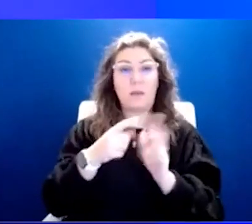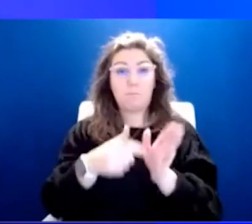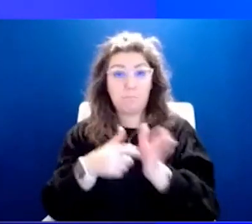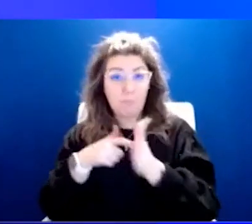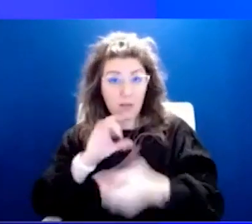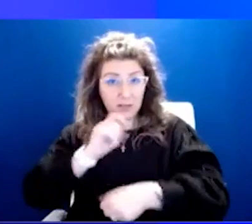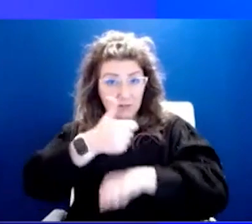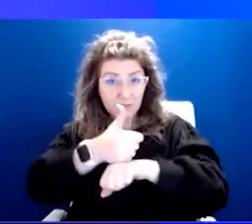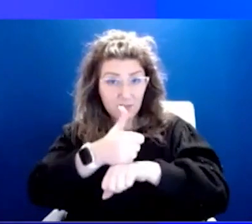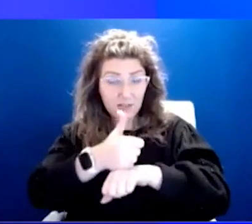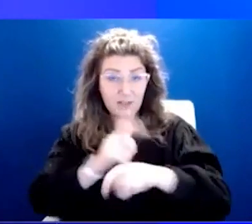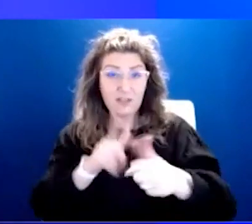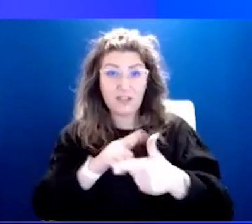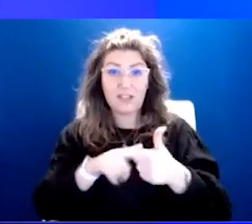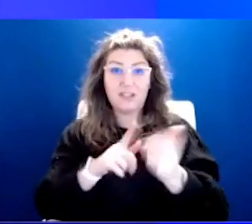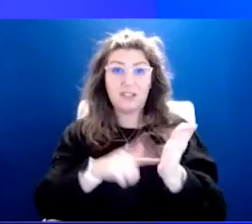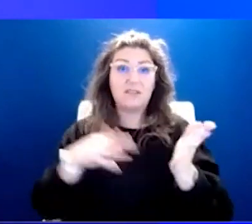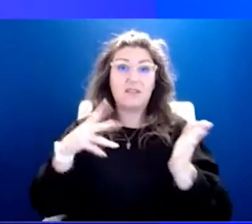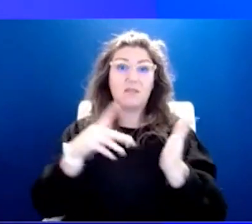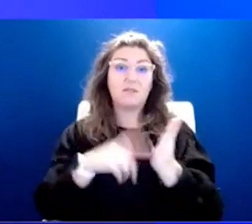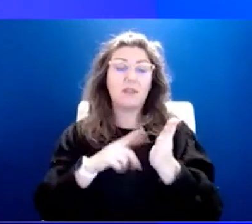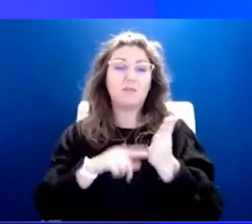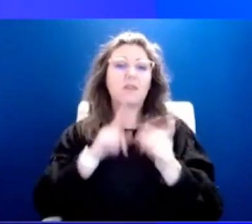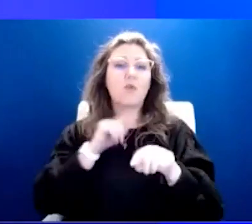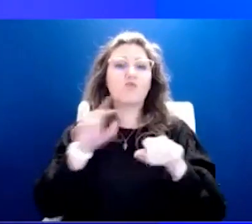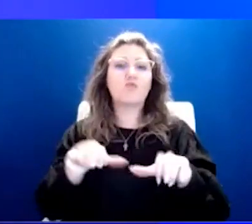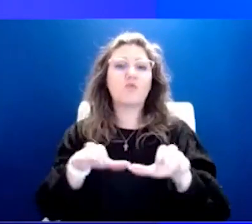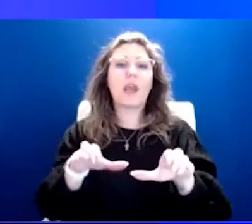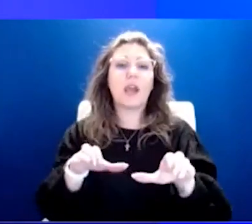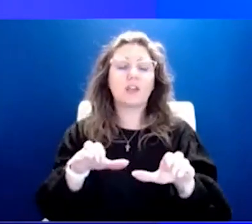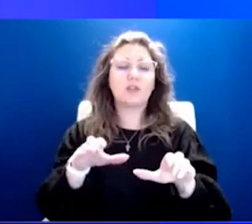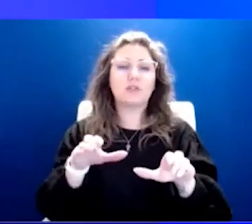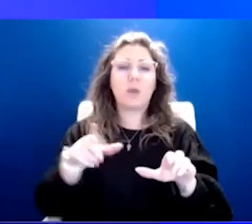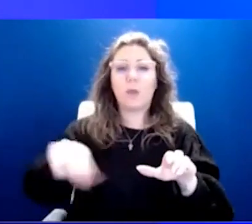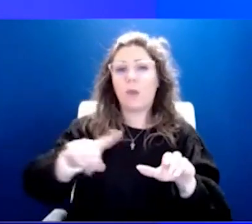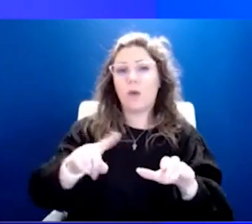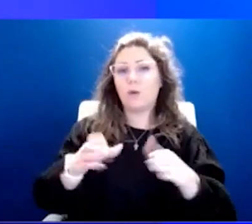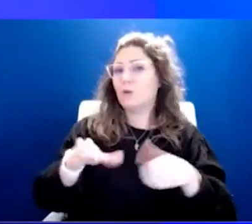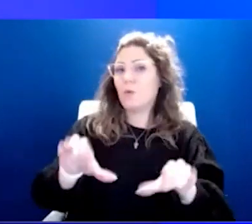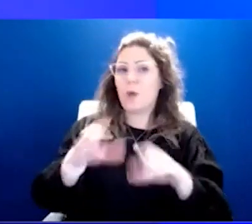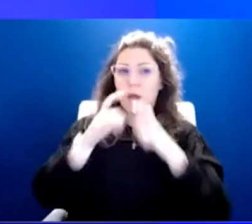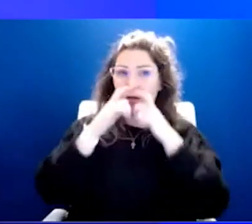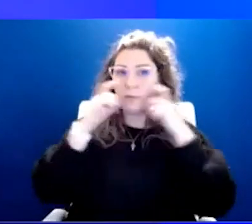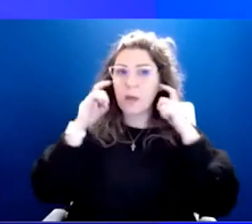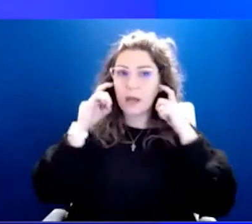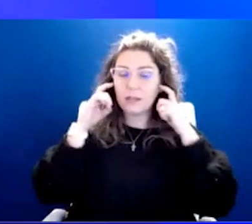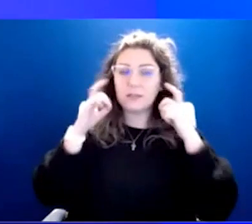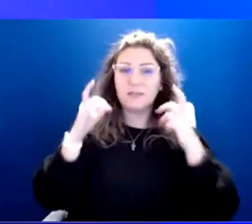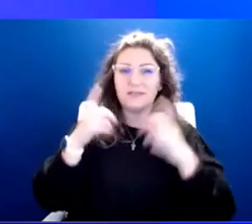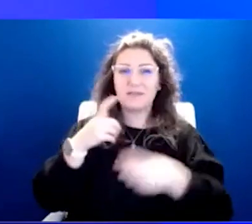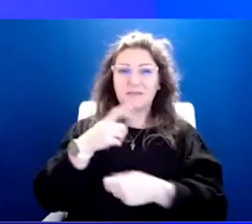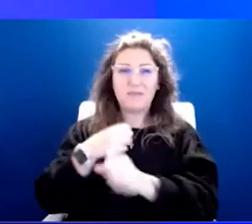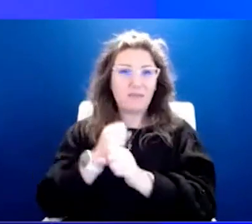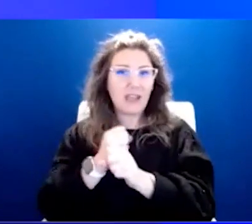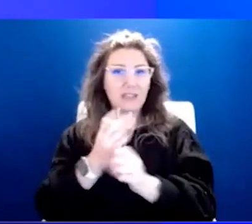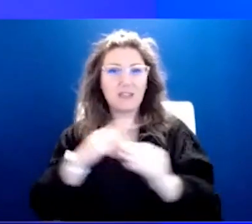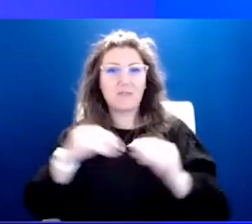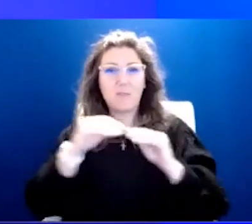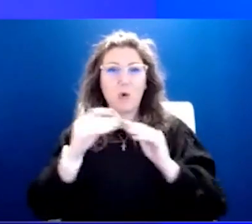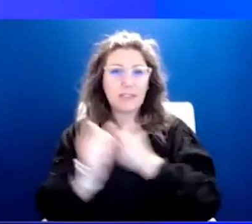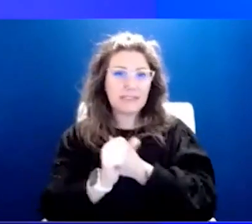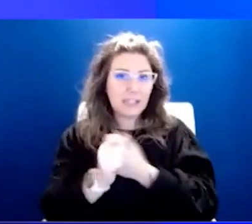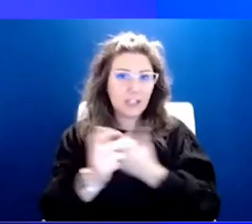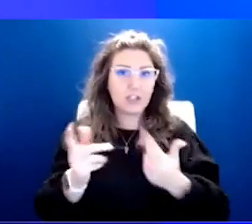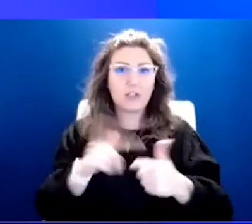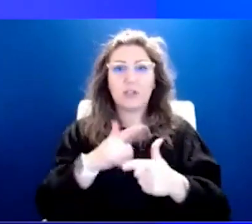sometimes we end up getting a reaction to that among those who don't want a mask, which makes things even more dangerous. So then you start